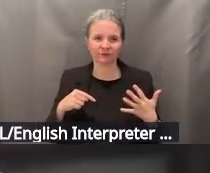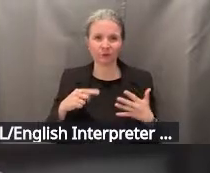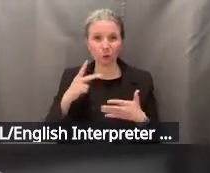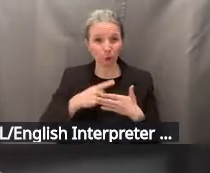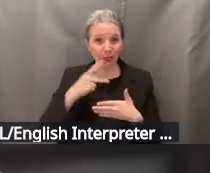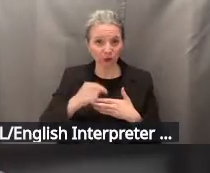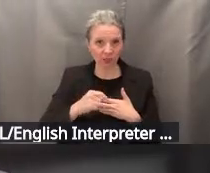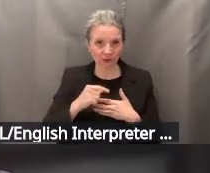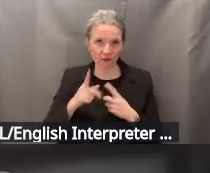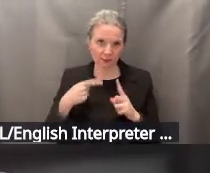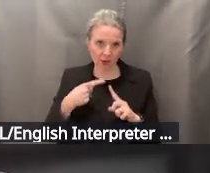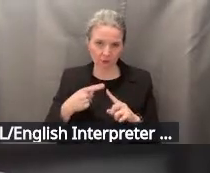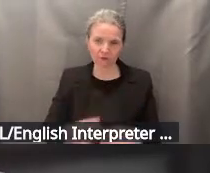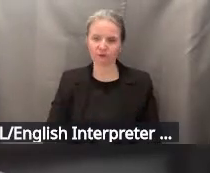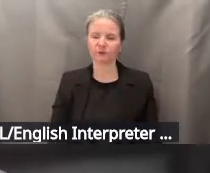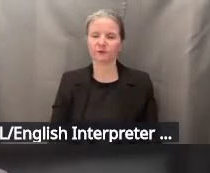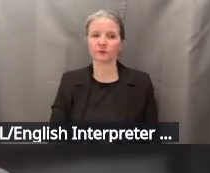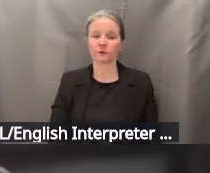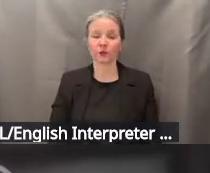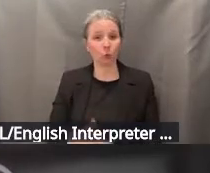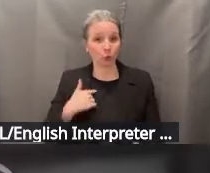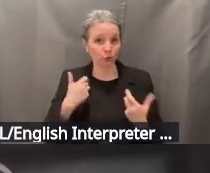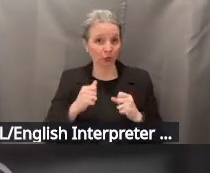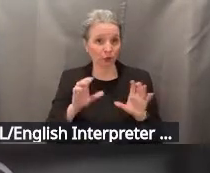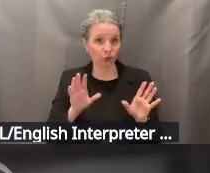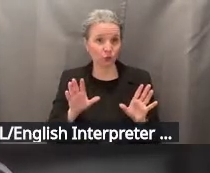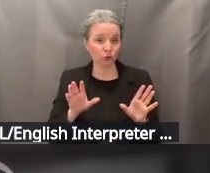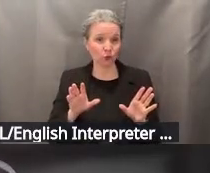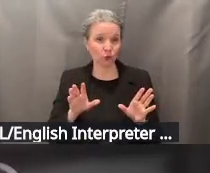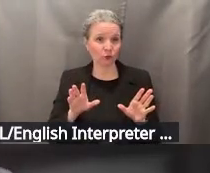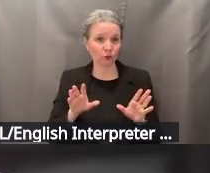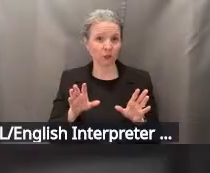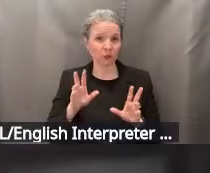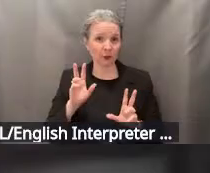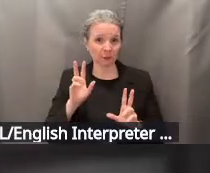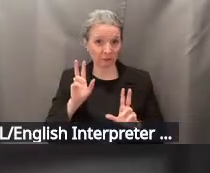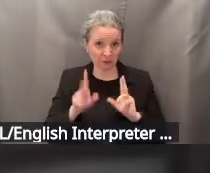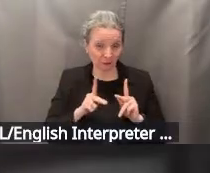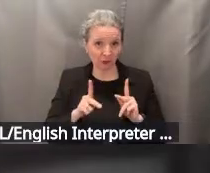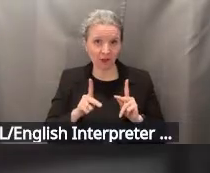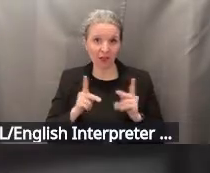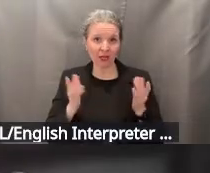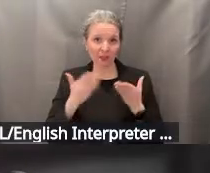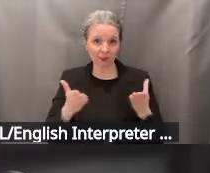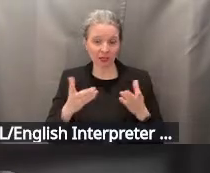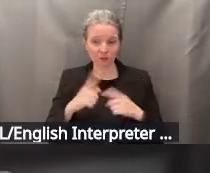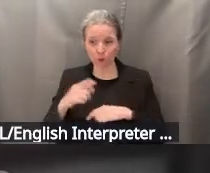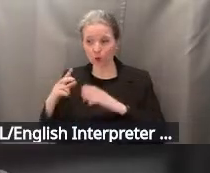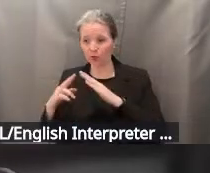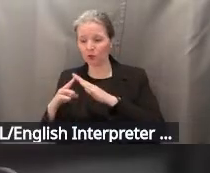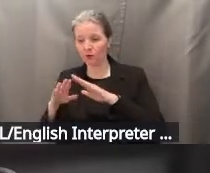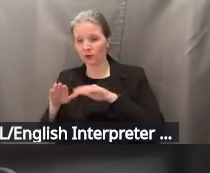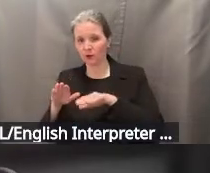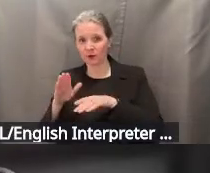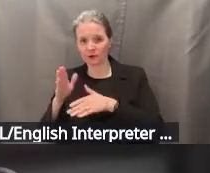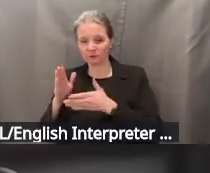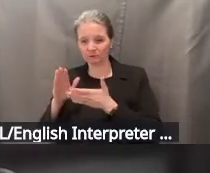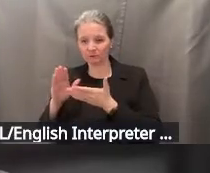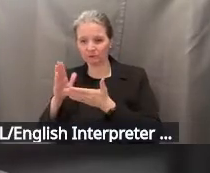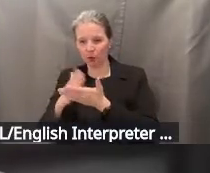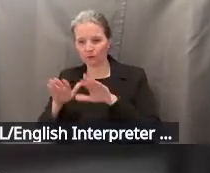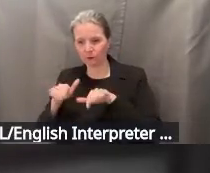project is all about. We're trying to move people and goods across from one side of the river to the other.